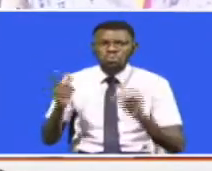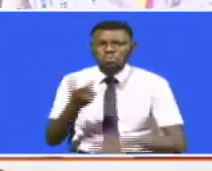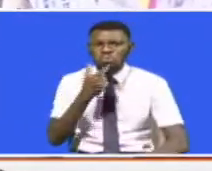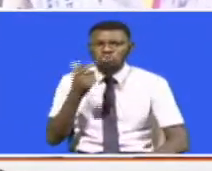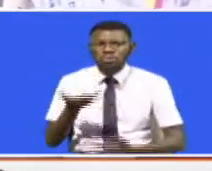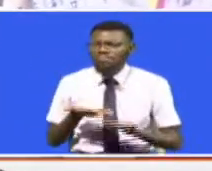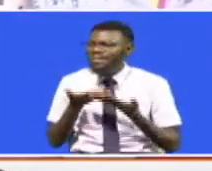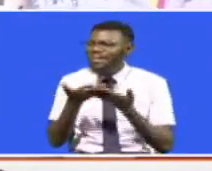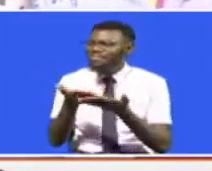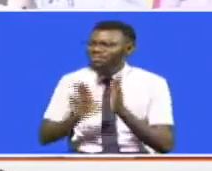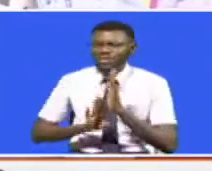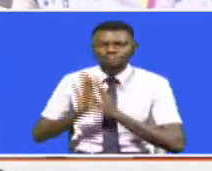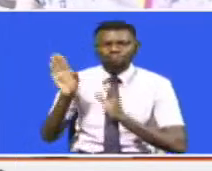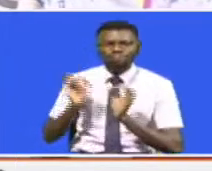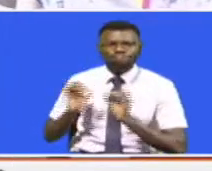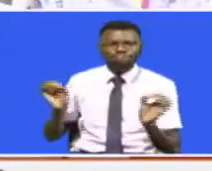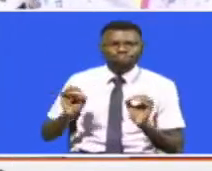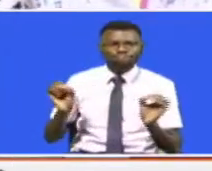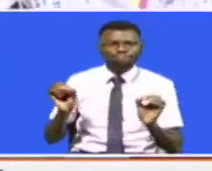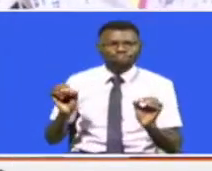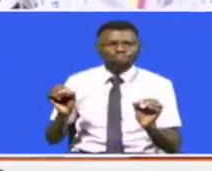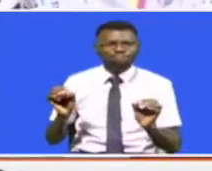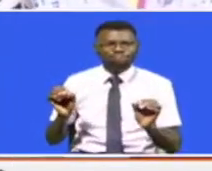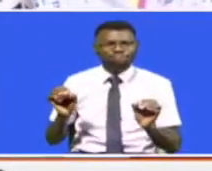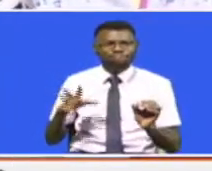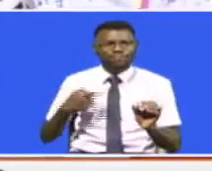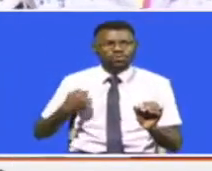heart. And we must call him out.